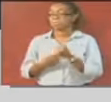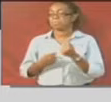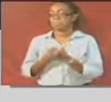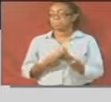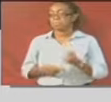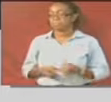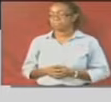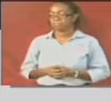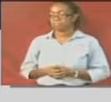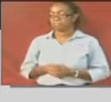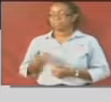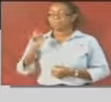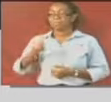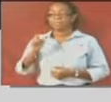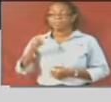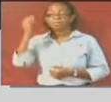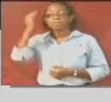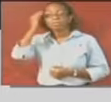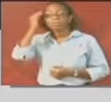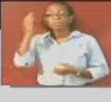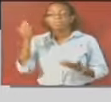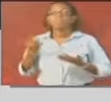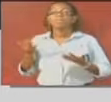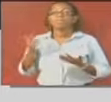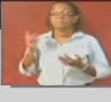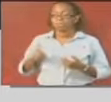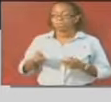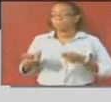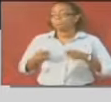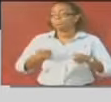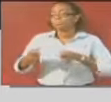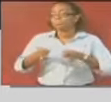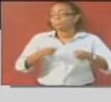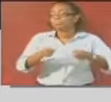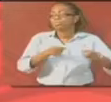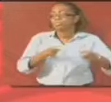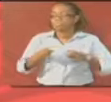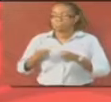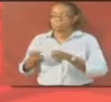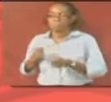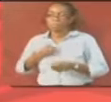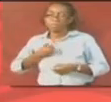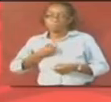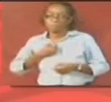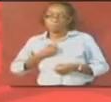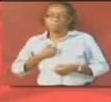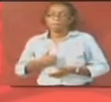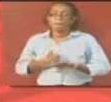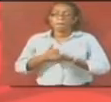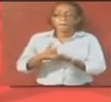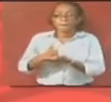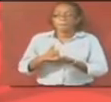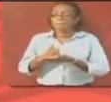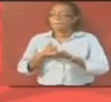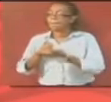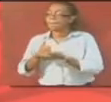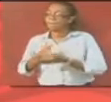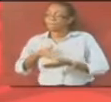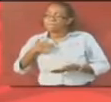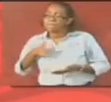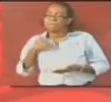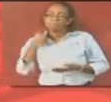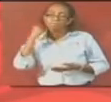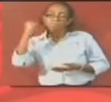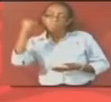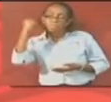to know is that we need to take control and exercise control where we have it to help us cope with the stressors. We need to